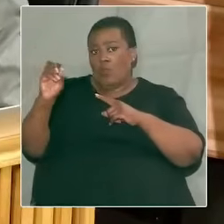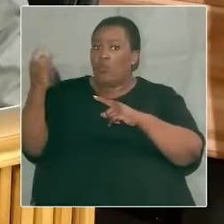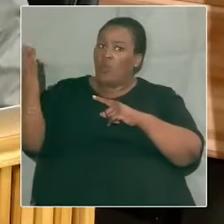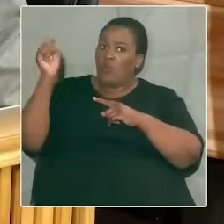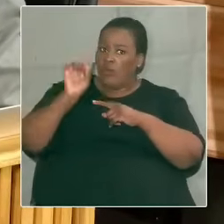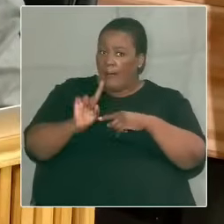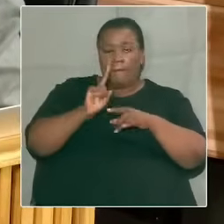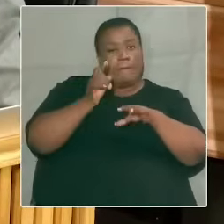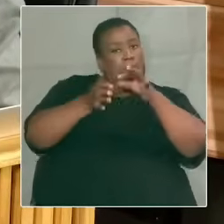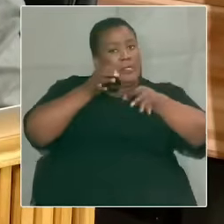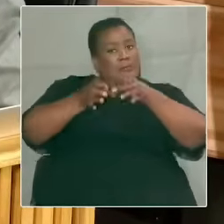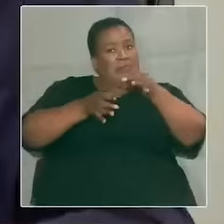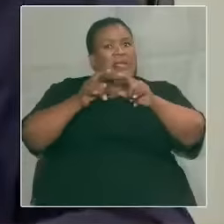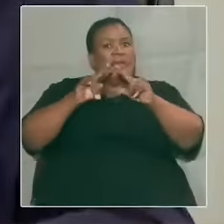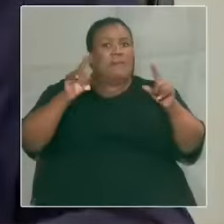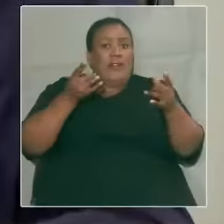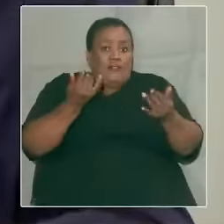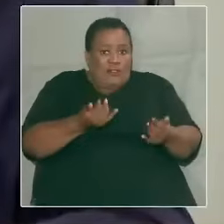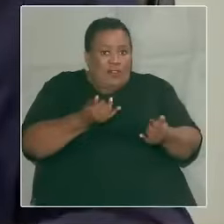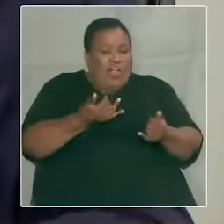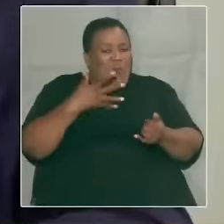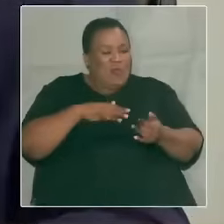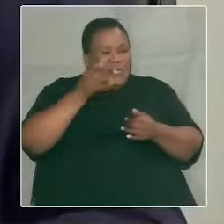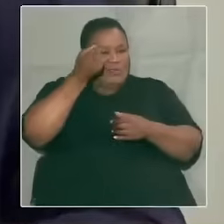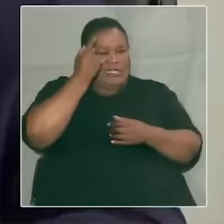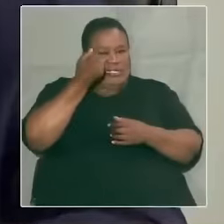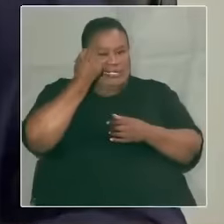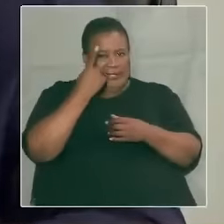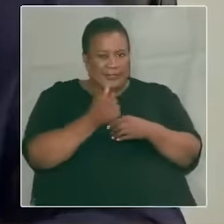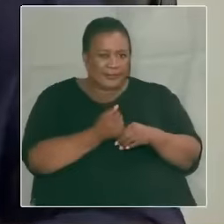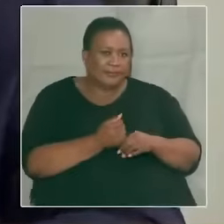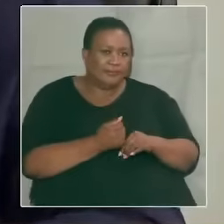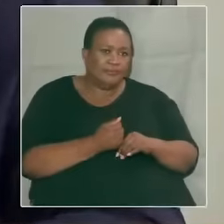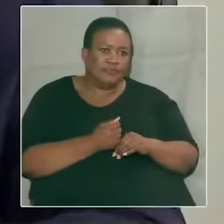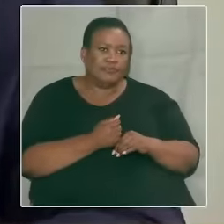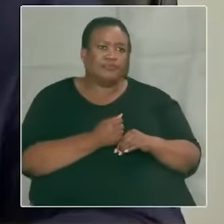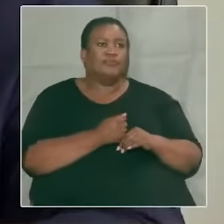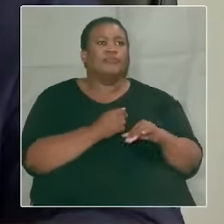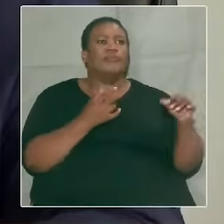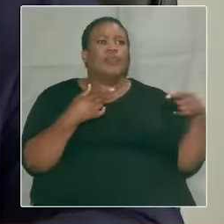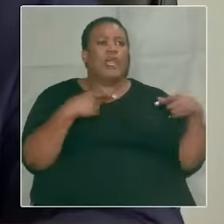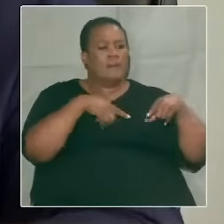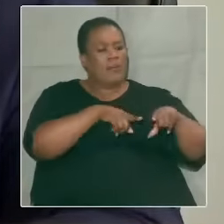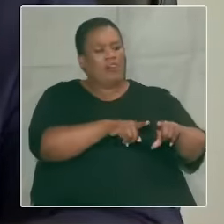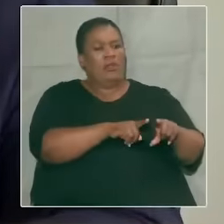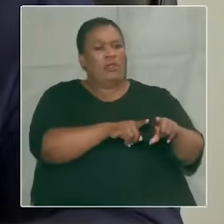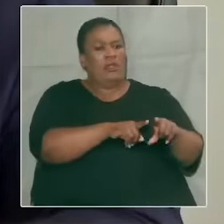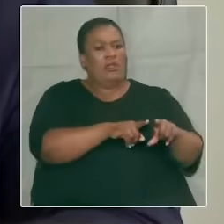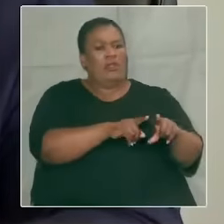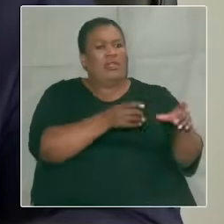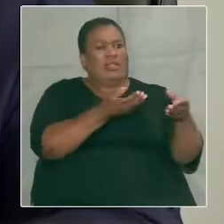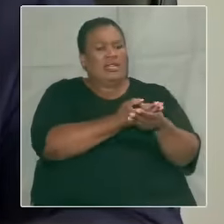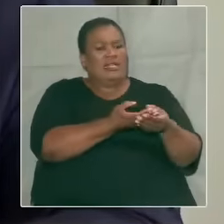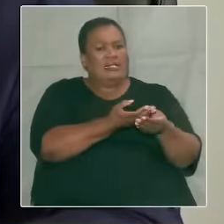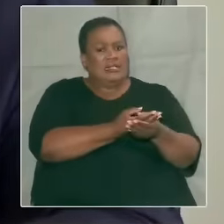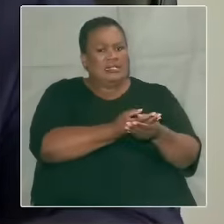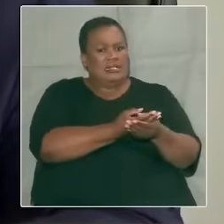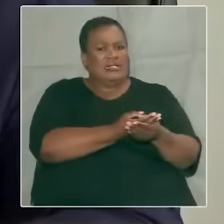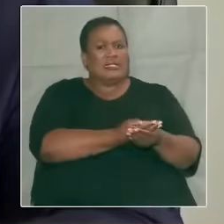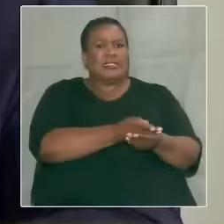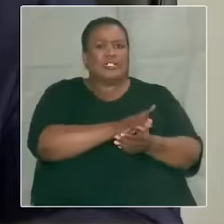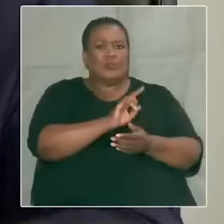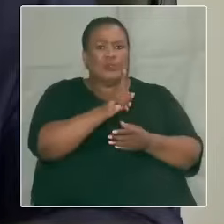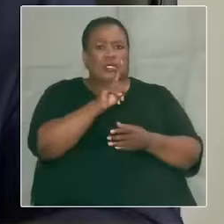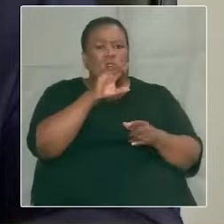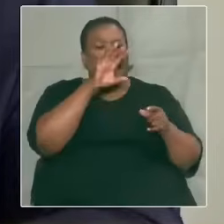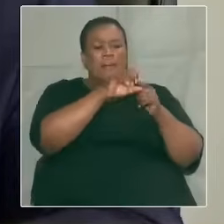sense of Yes. these numbers. parallel cases are those cases where they will find that